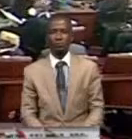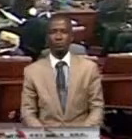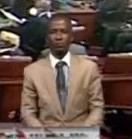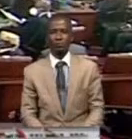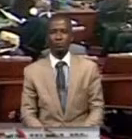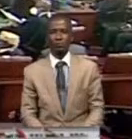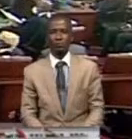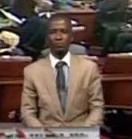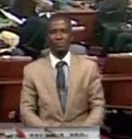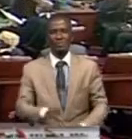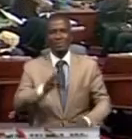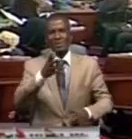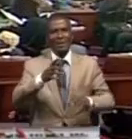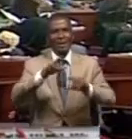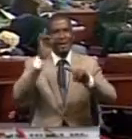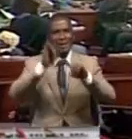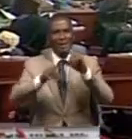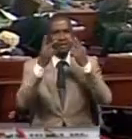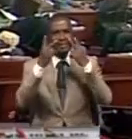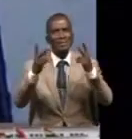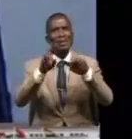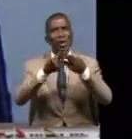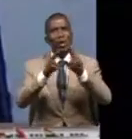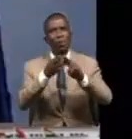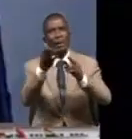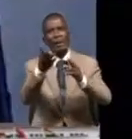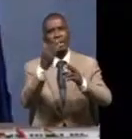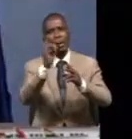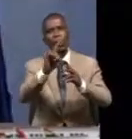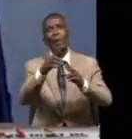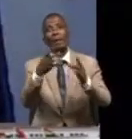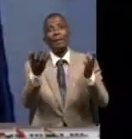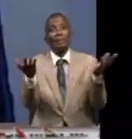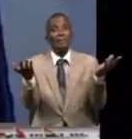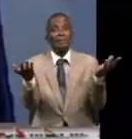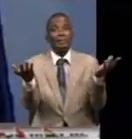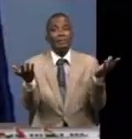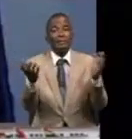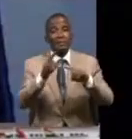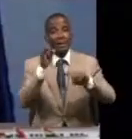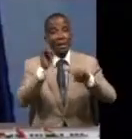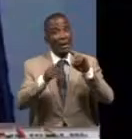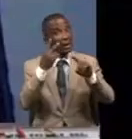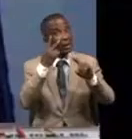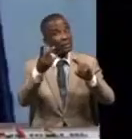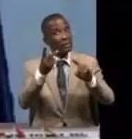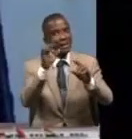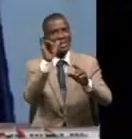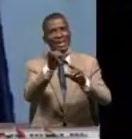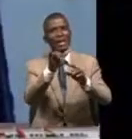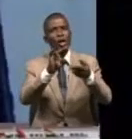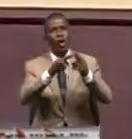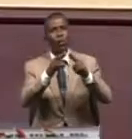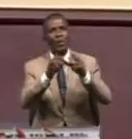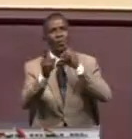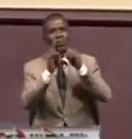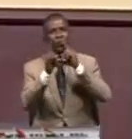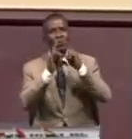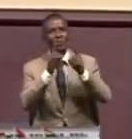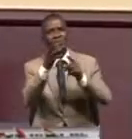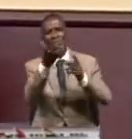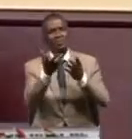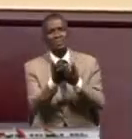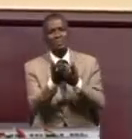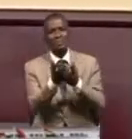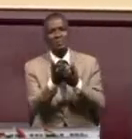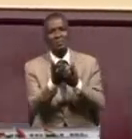My lord, I cannot see the specific reference to which you are. I cannot see it. Where you have total valid